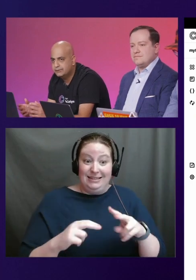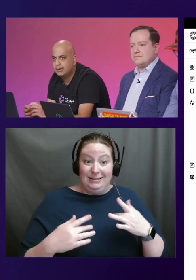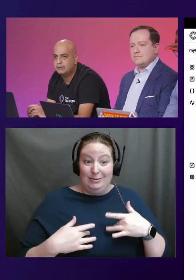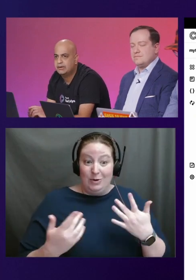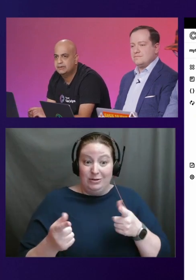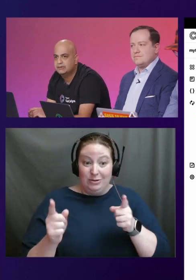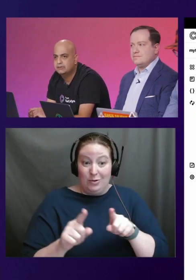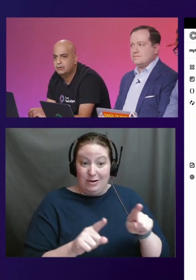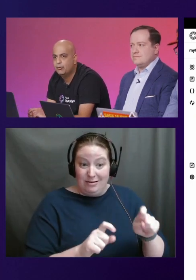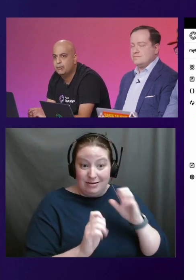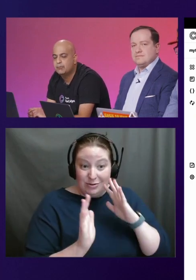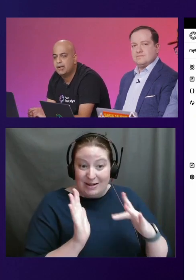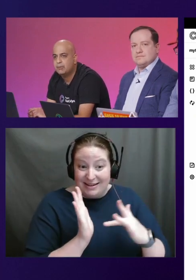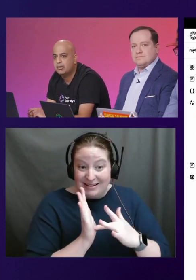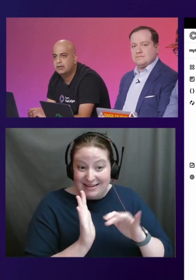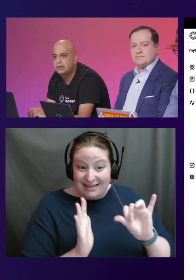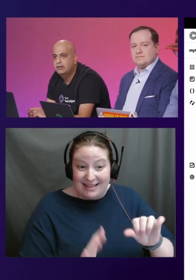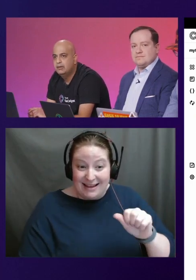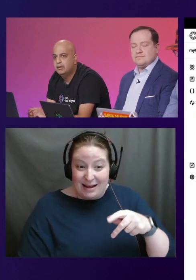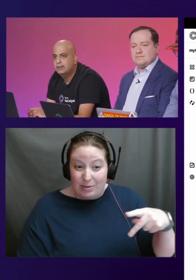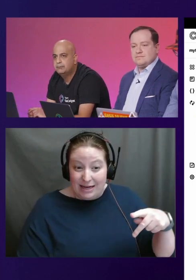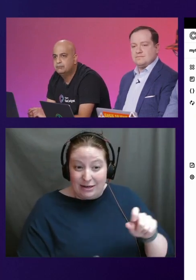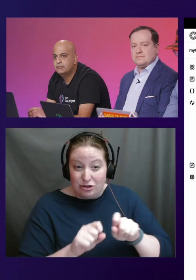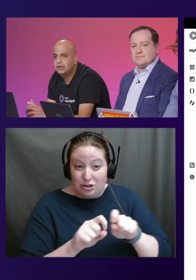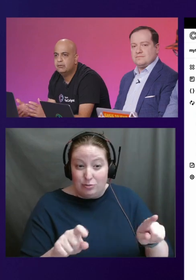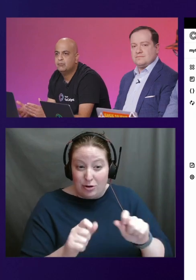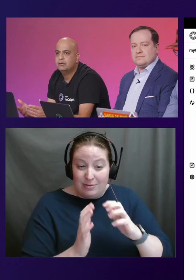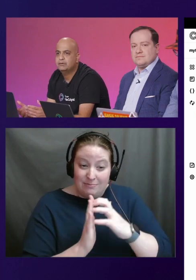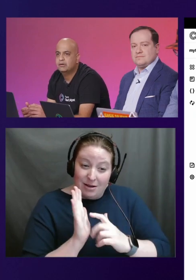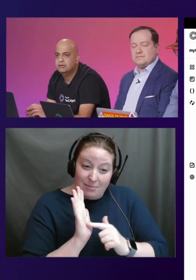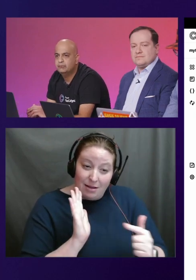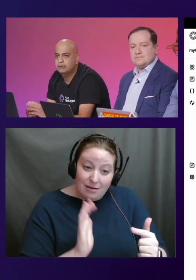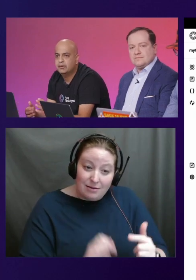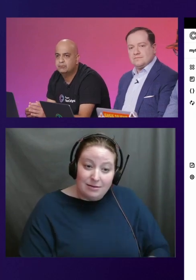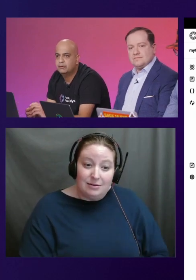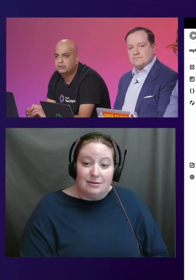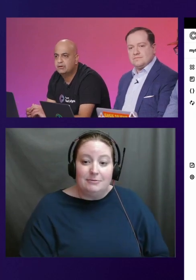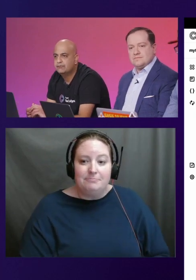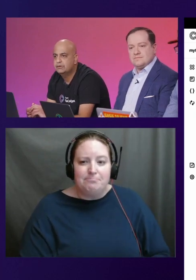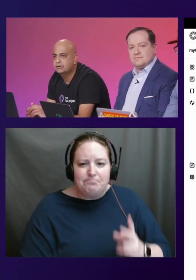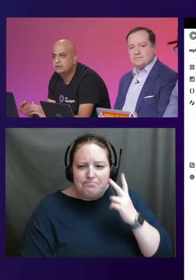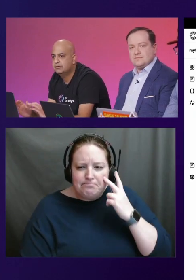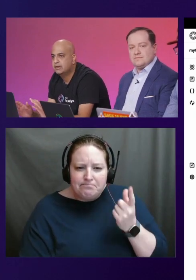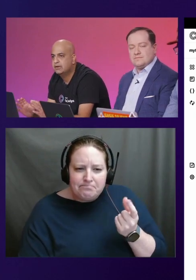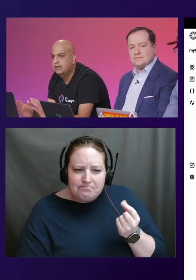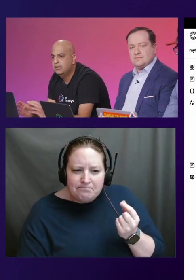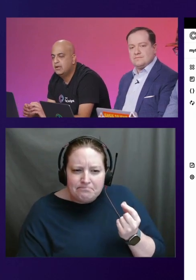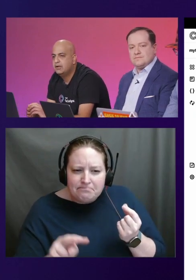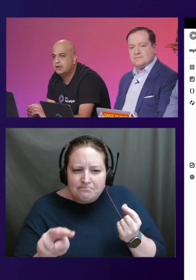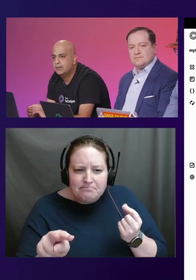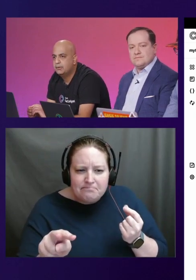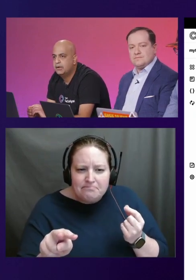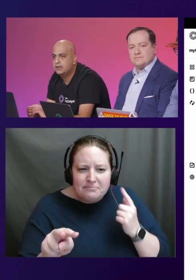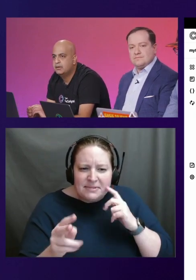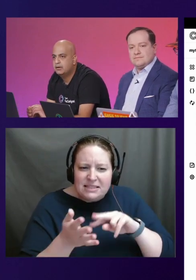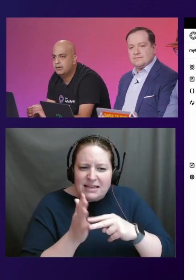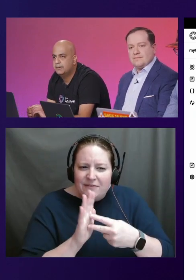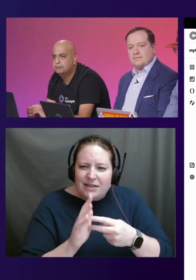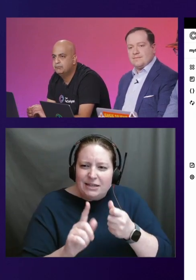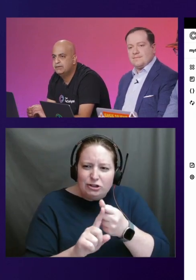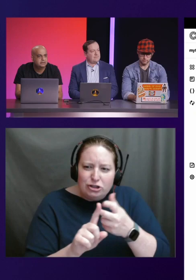this application deployment pipeline. Take a look at what it's kind of doing, right? So when we go to definition, it looks like, hey, I'm going to